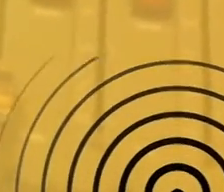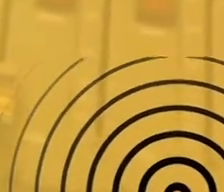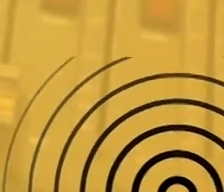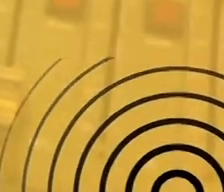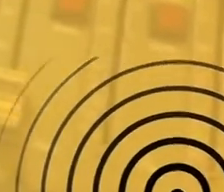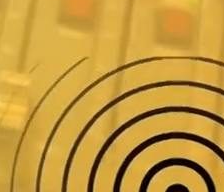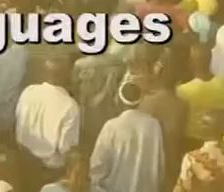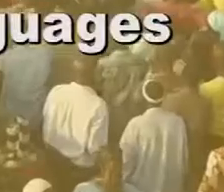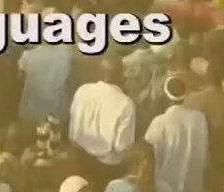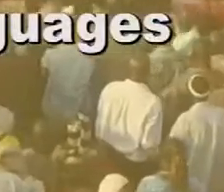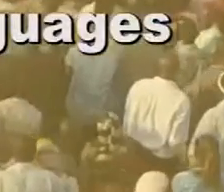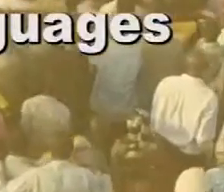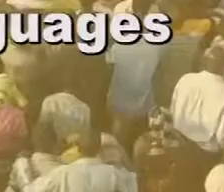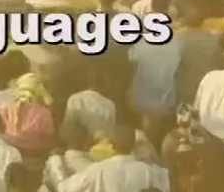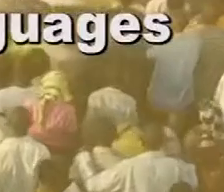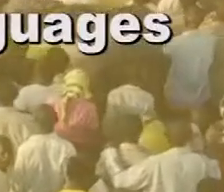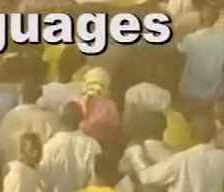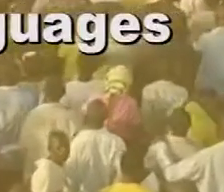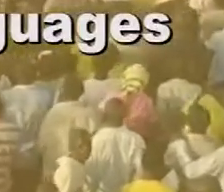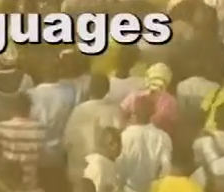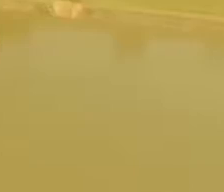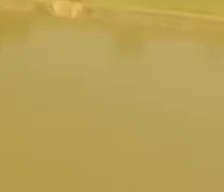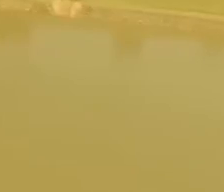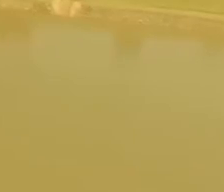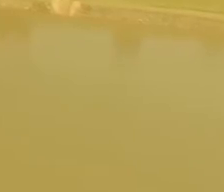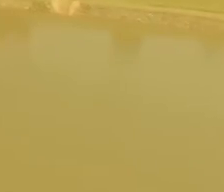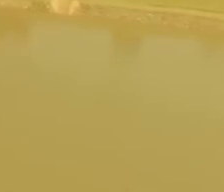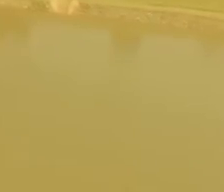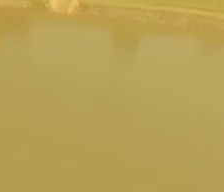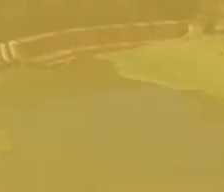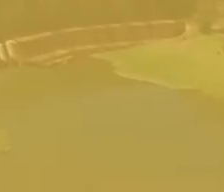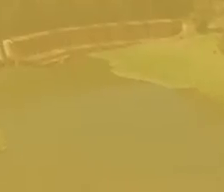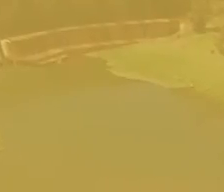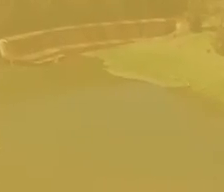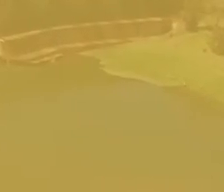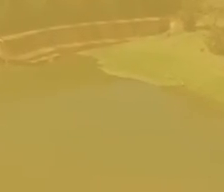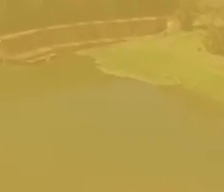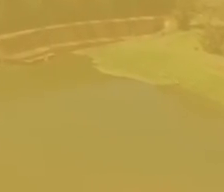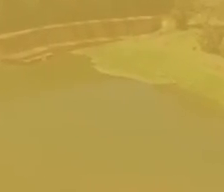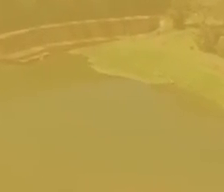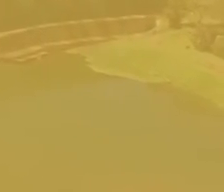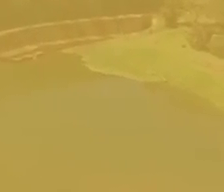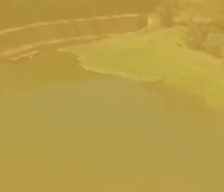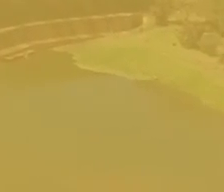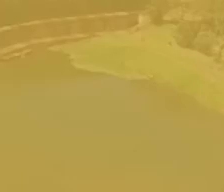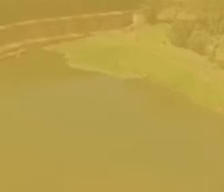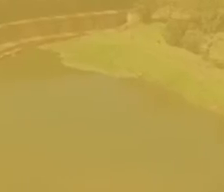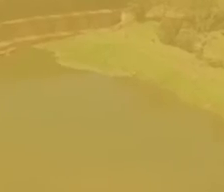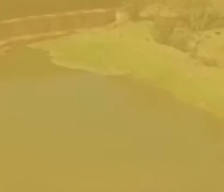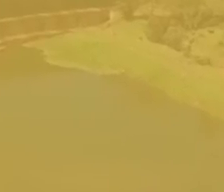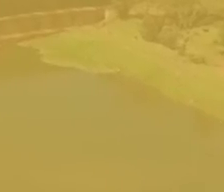Voice of Mundubujo. Now you're covered in your local language. UBC Radios, inspiring Uganda.